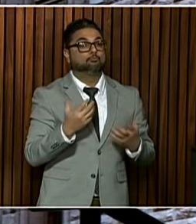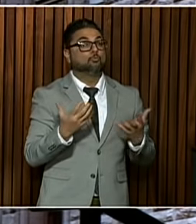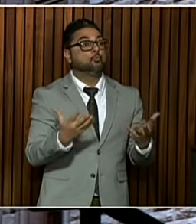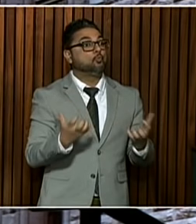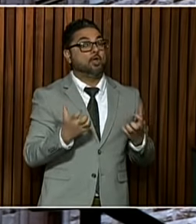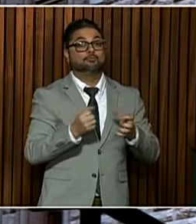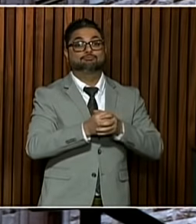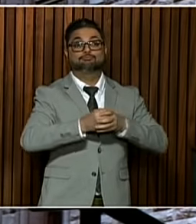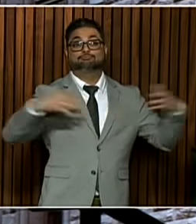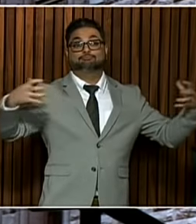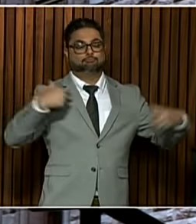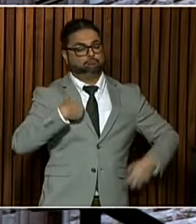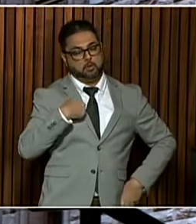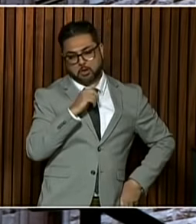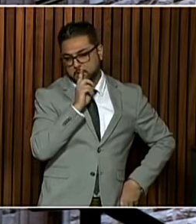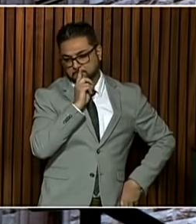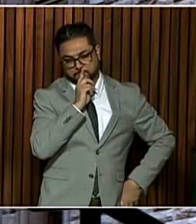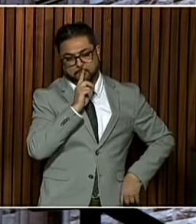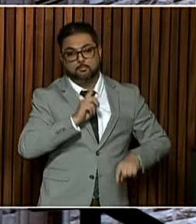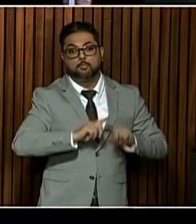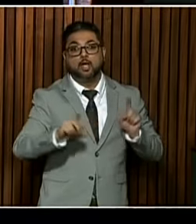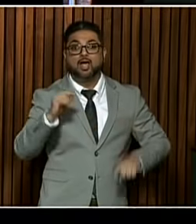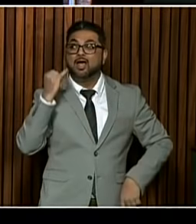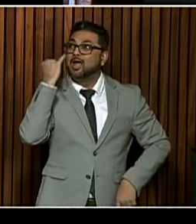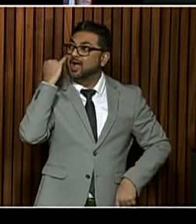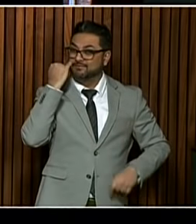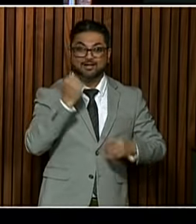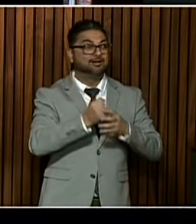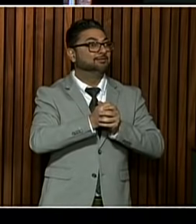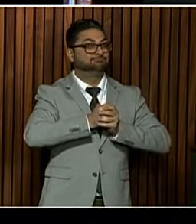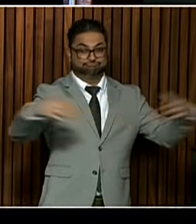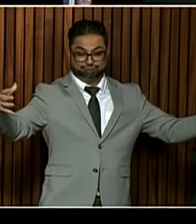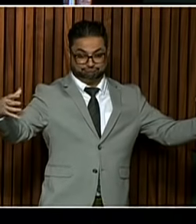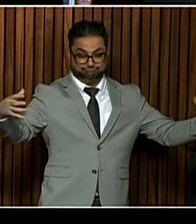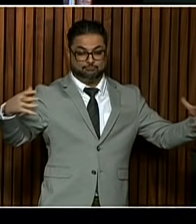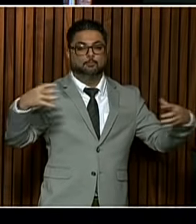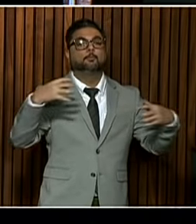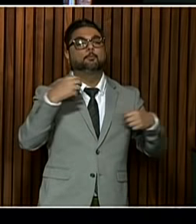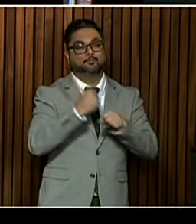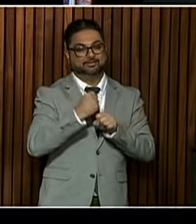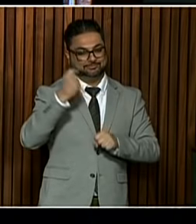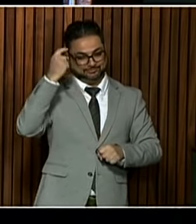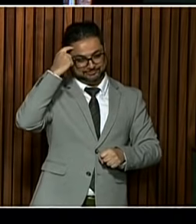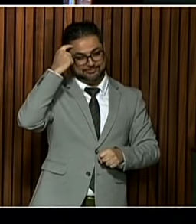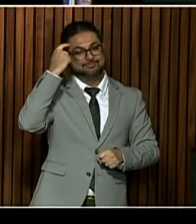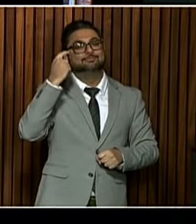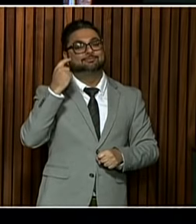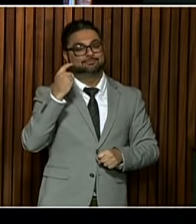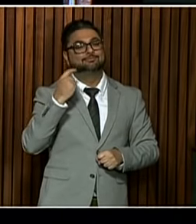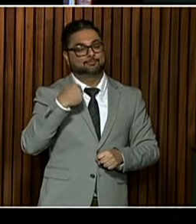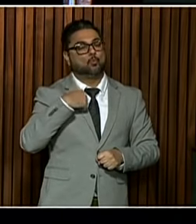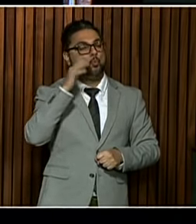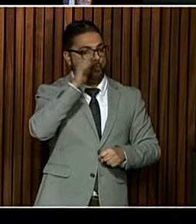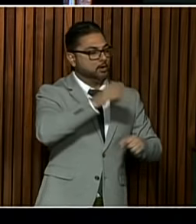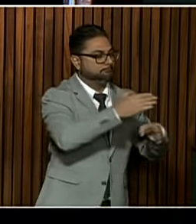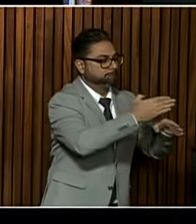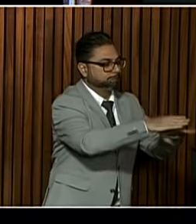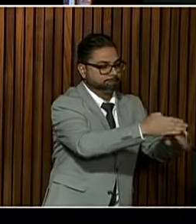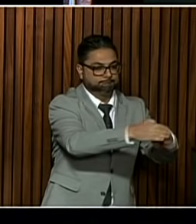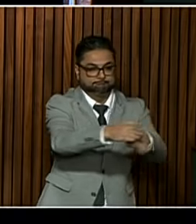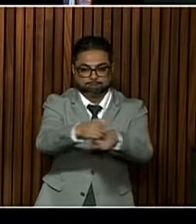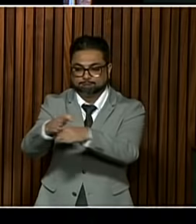sense, we would be doing that. Hey, Kate, you can have another follow-up because the misunderstanding. I was asked the total number